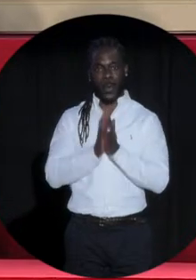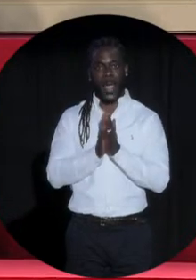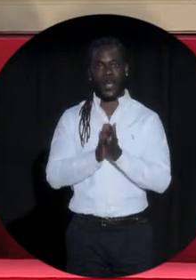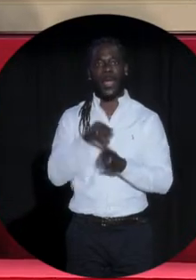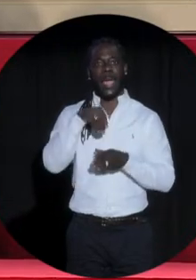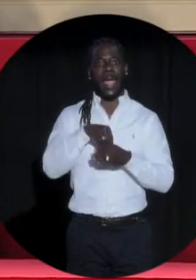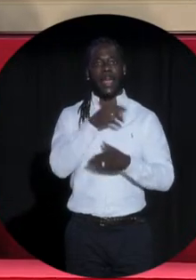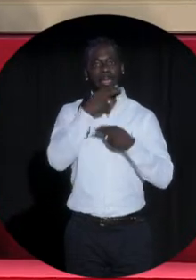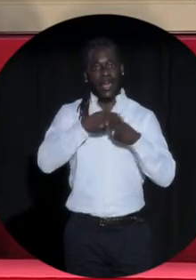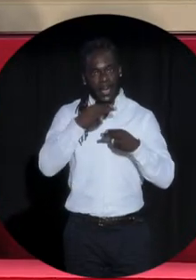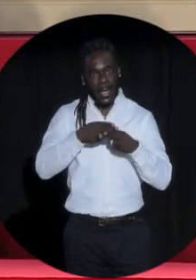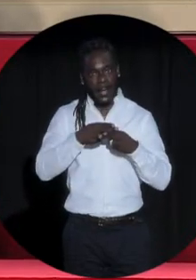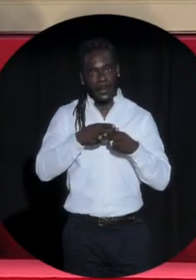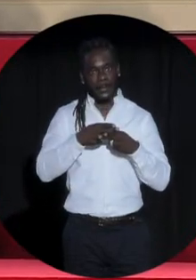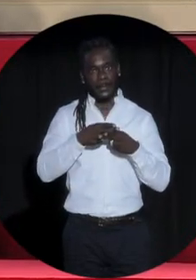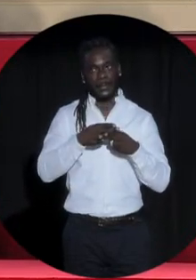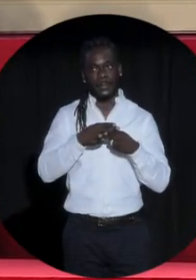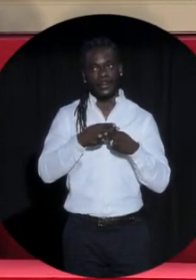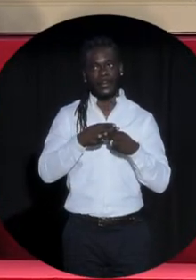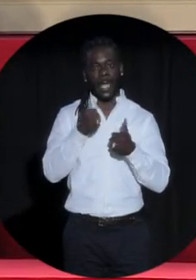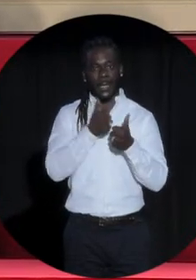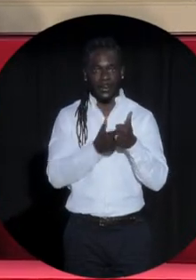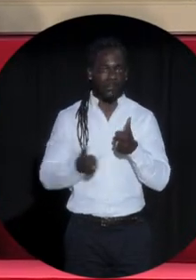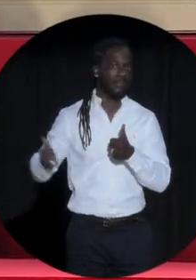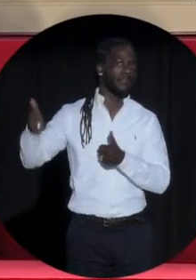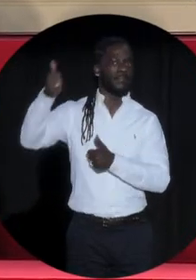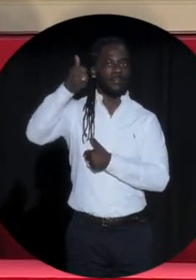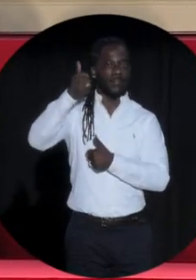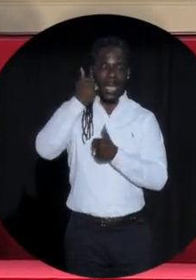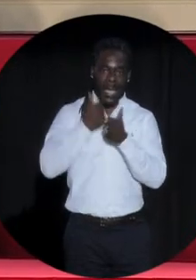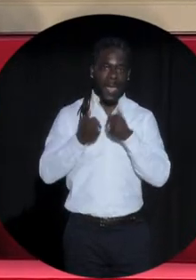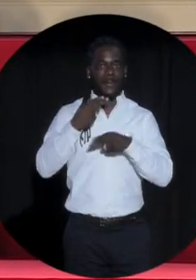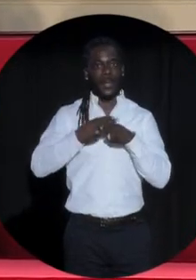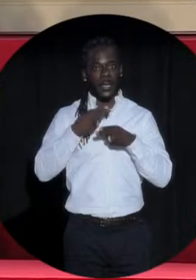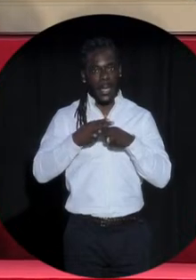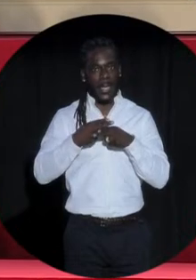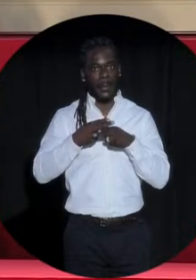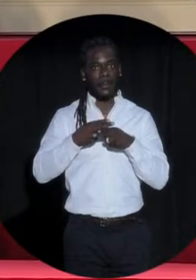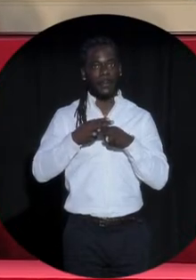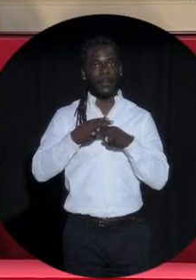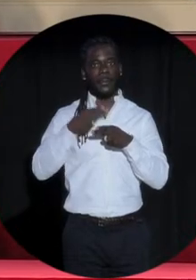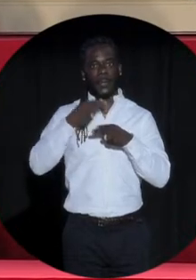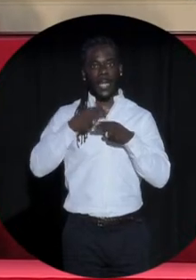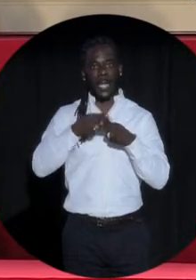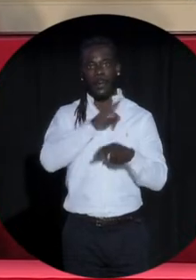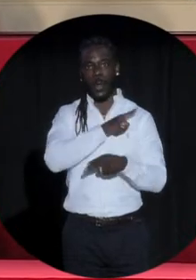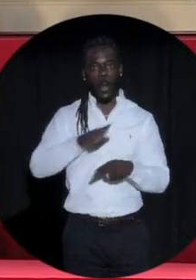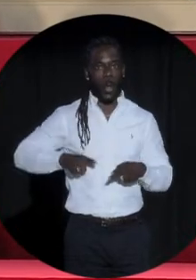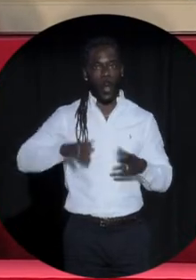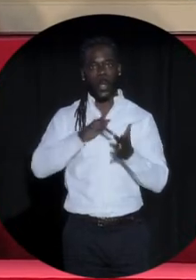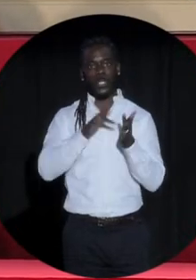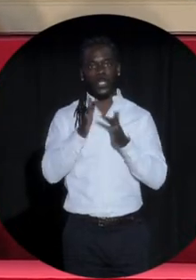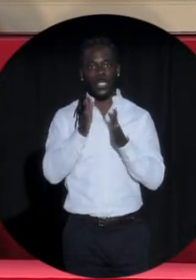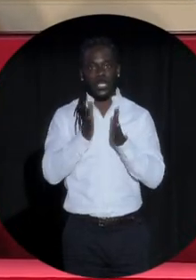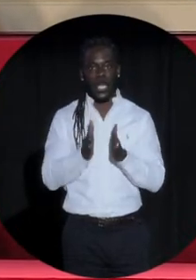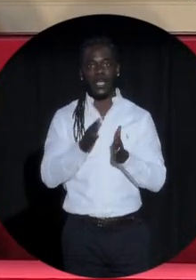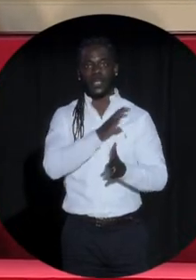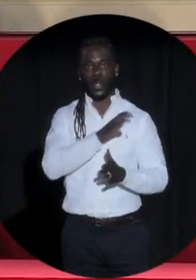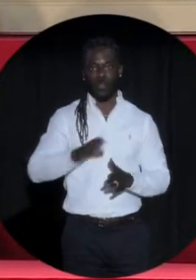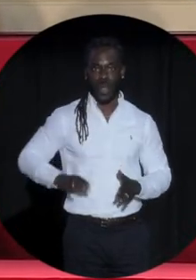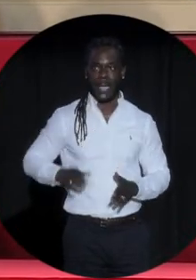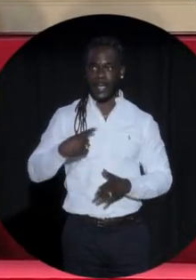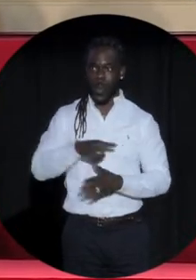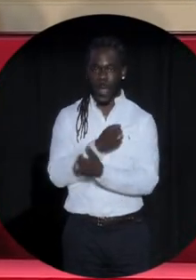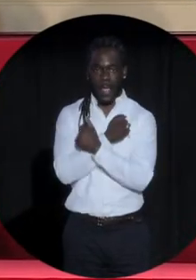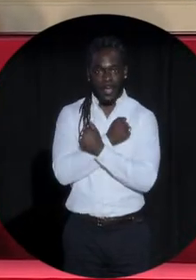the name that is above every name, the name Lord Jesus the Christ, in whom we love and